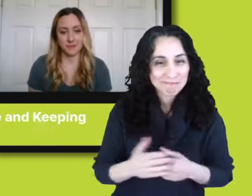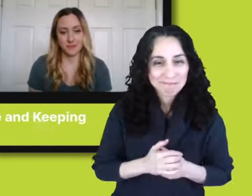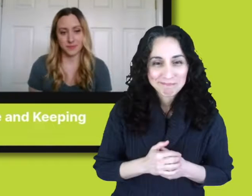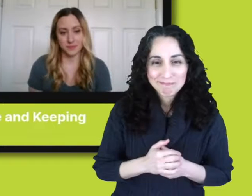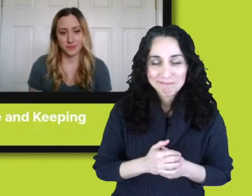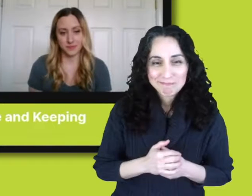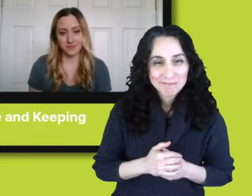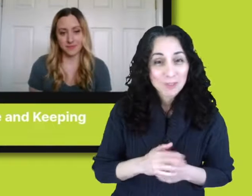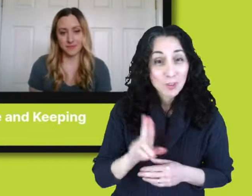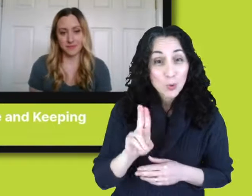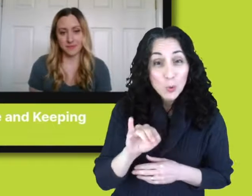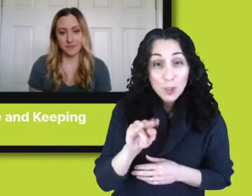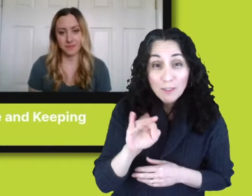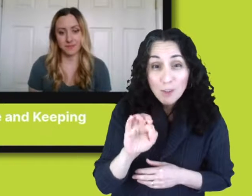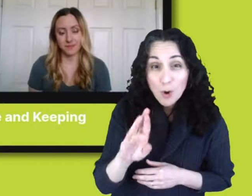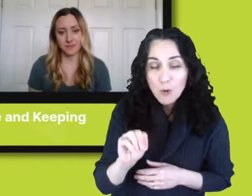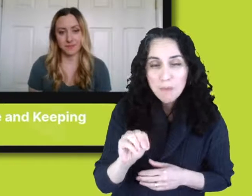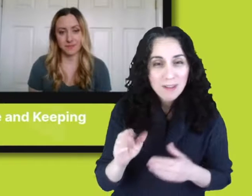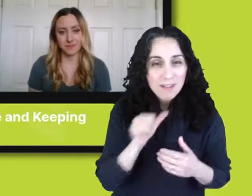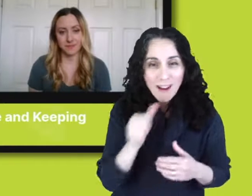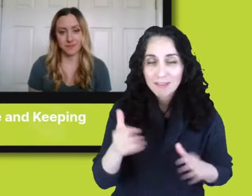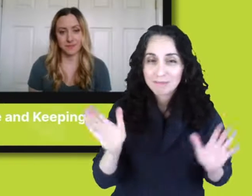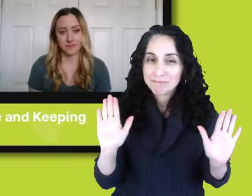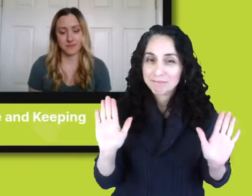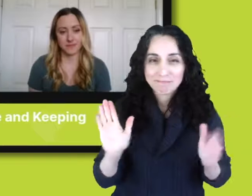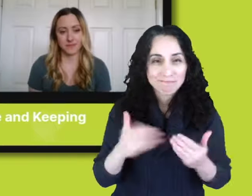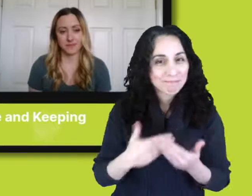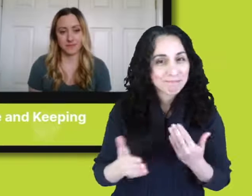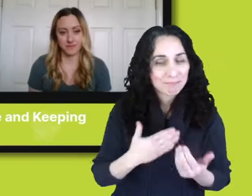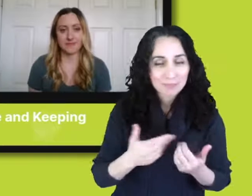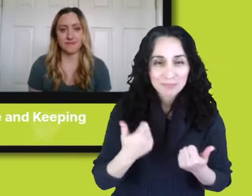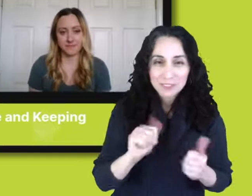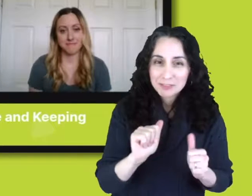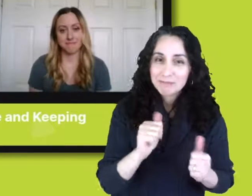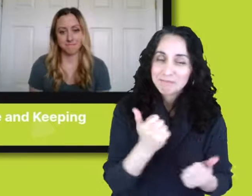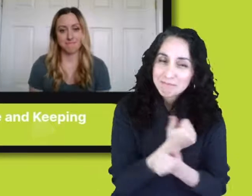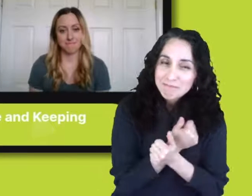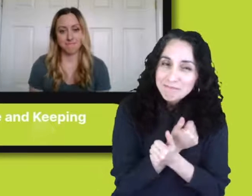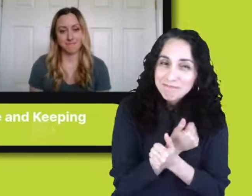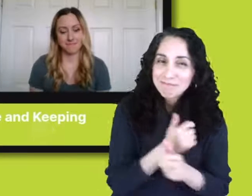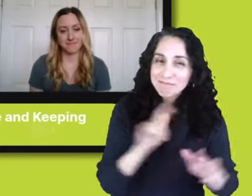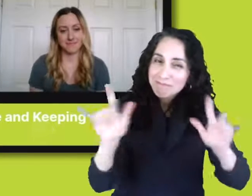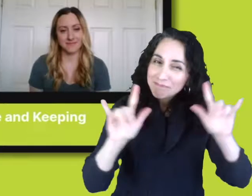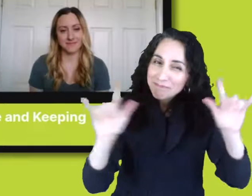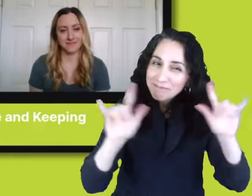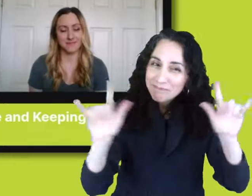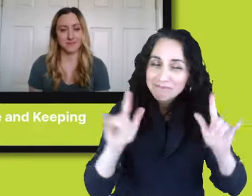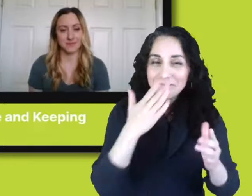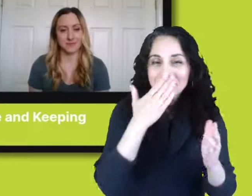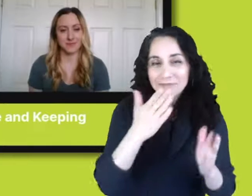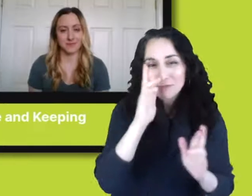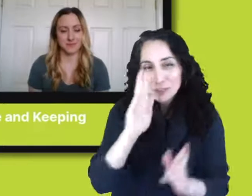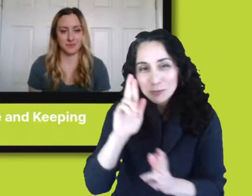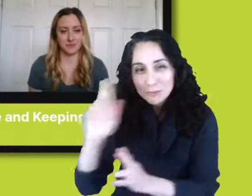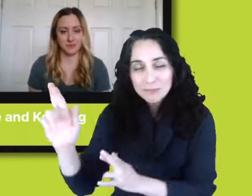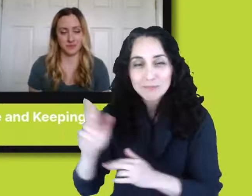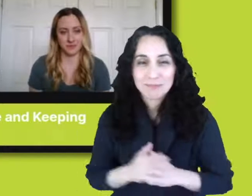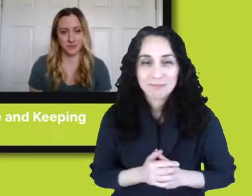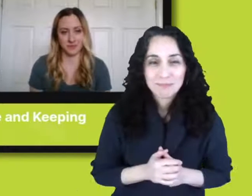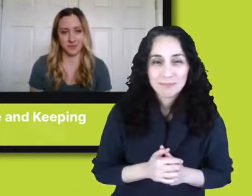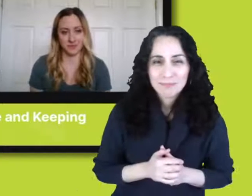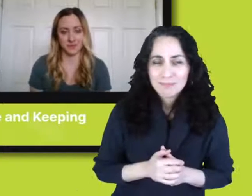a uniform or not. We love you, we respect you, we thank you for being on the front lines and